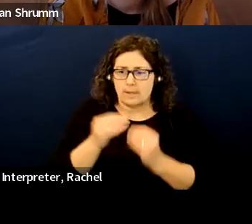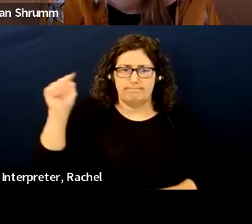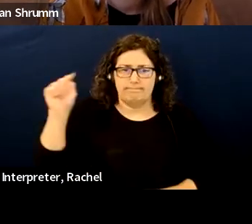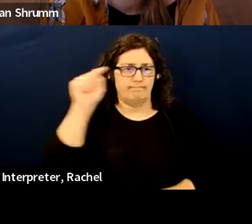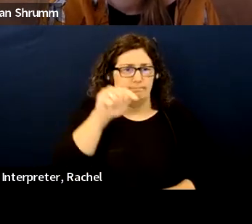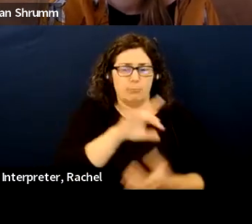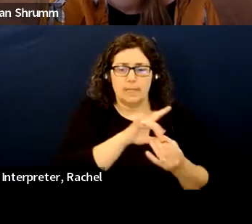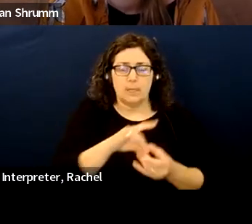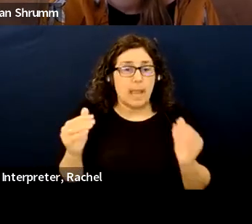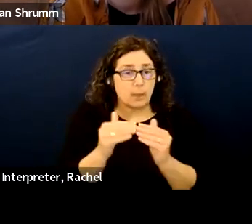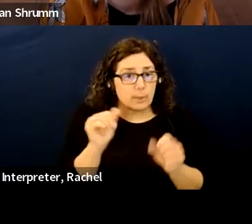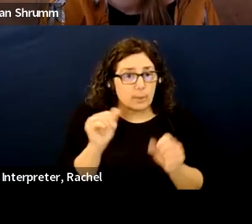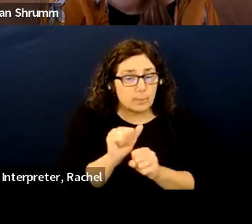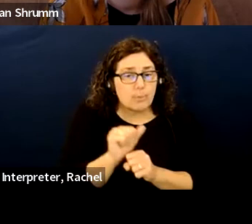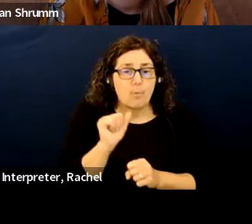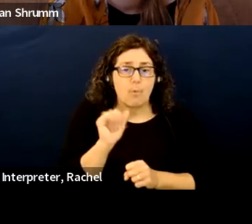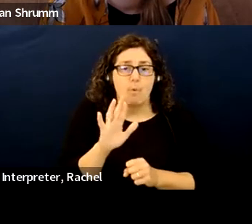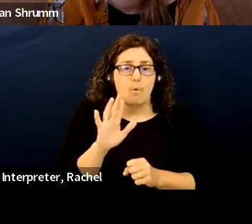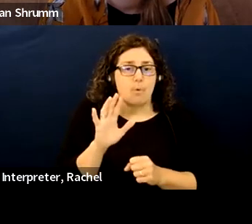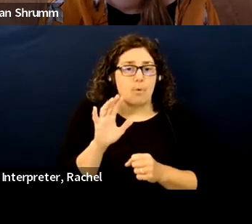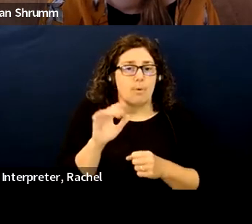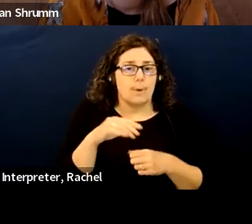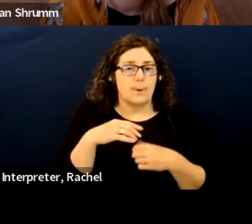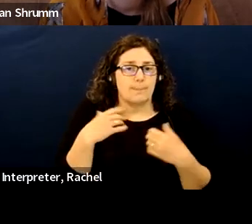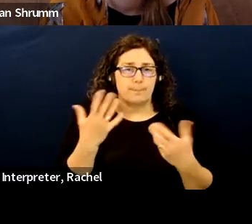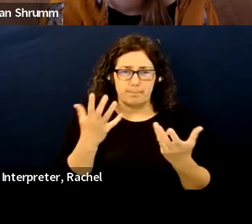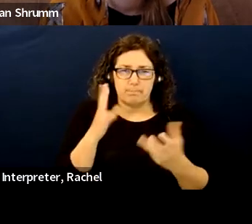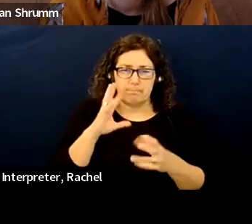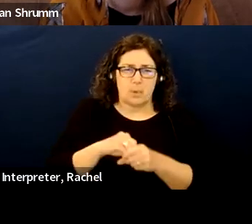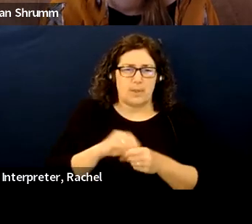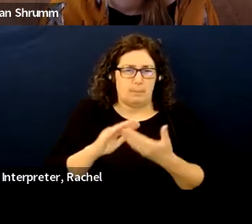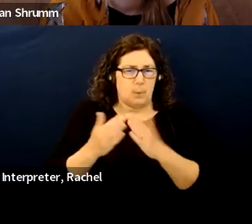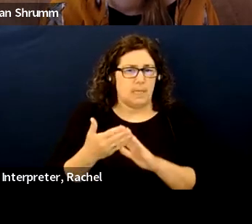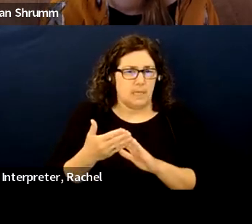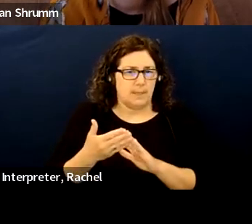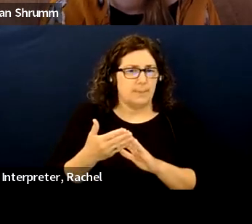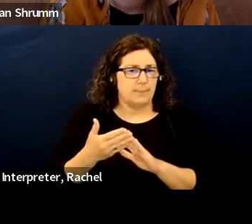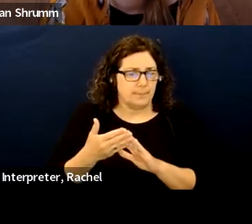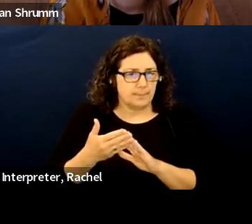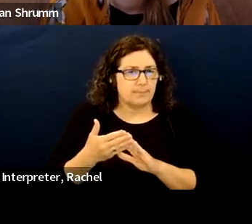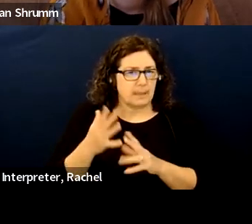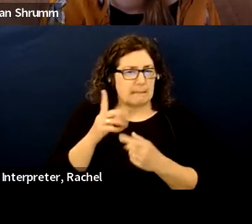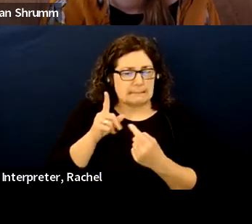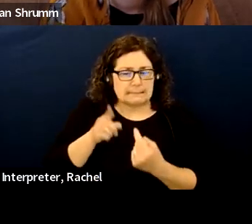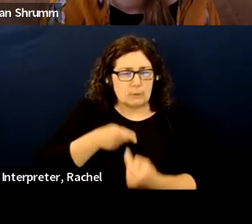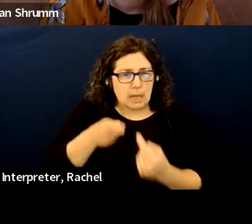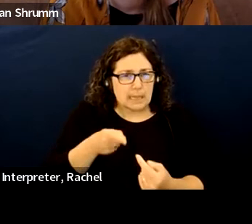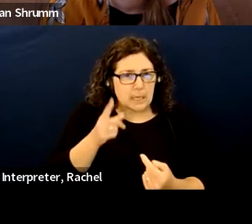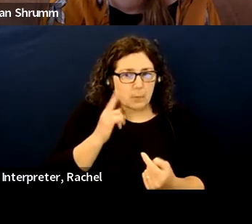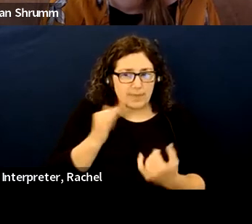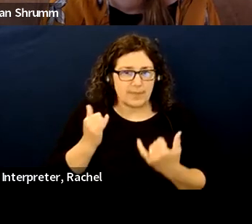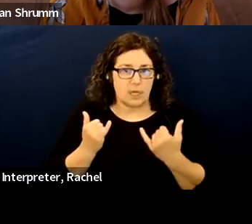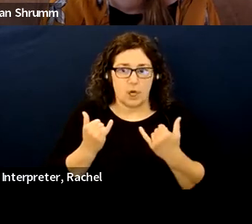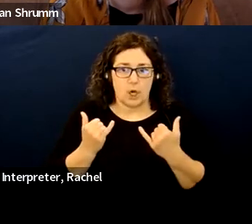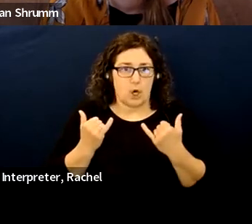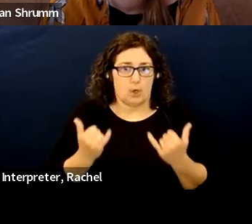equity work or just being part of the community, it's struggling with the urgency